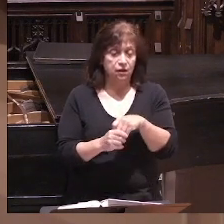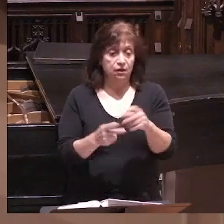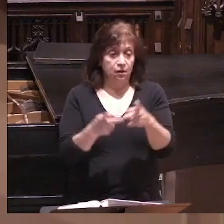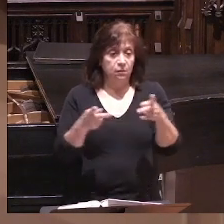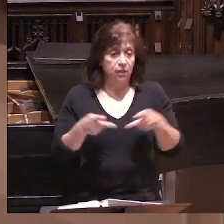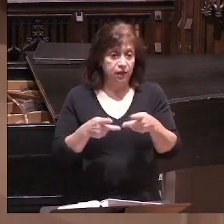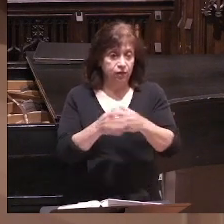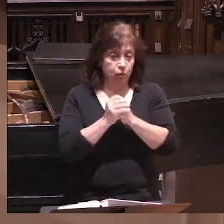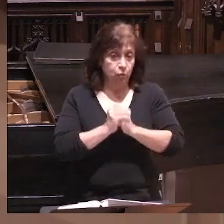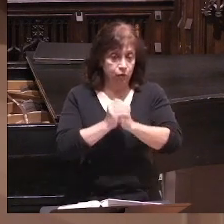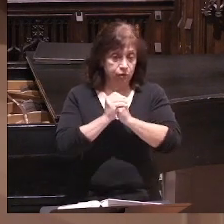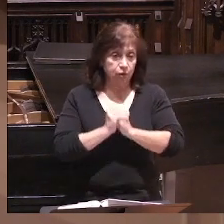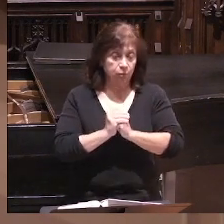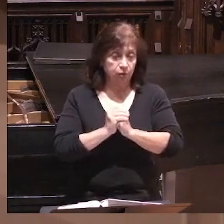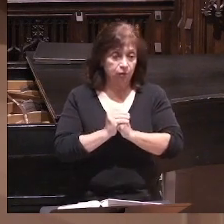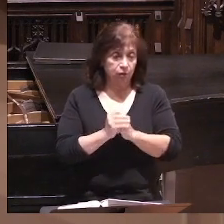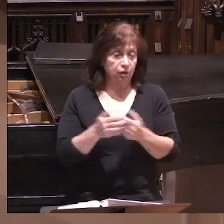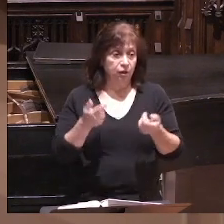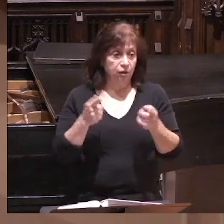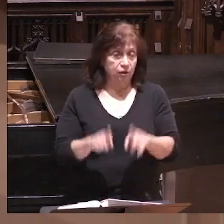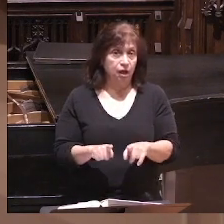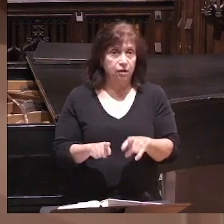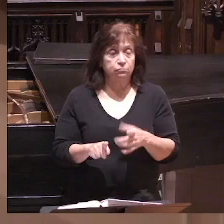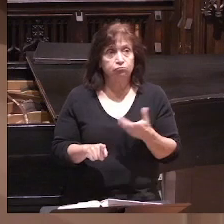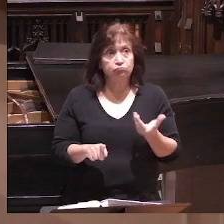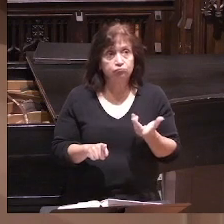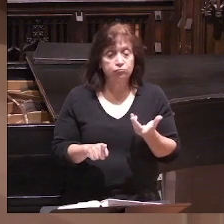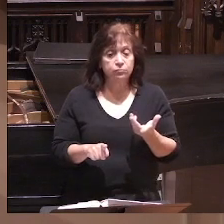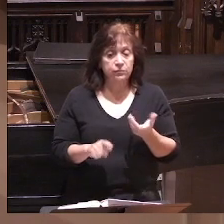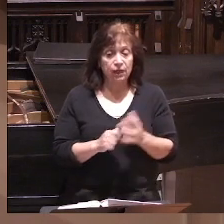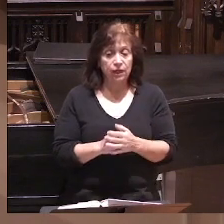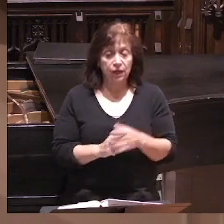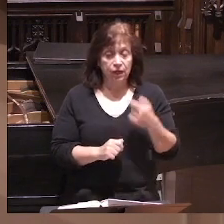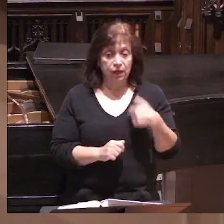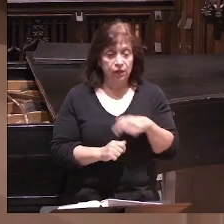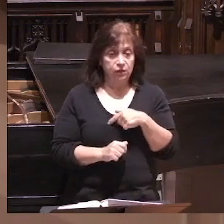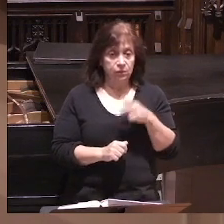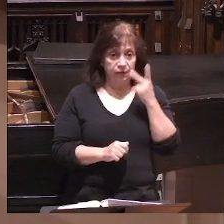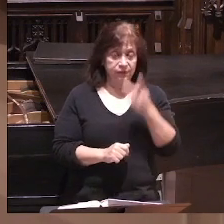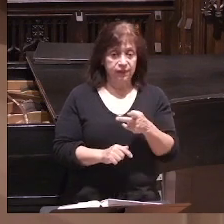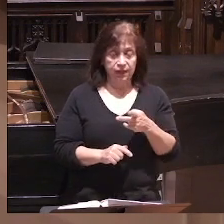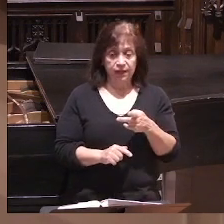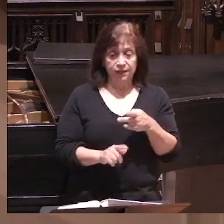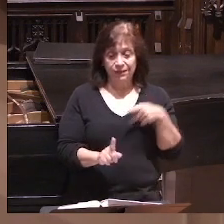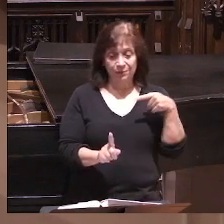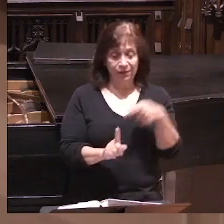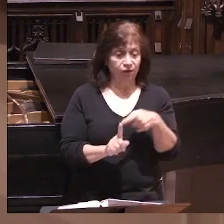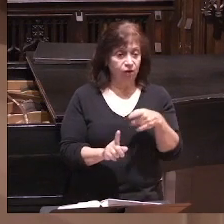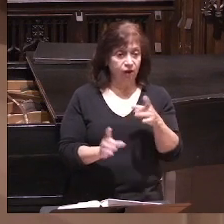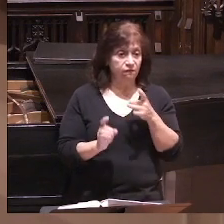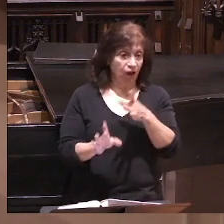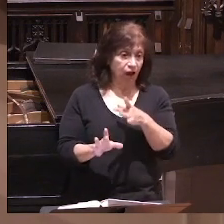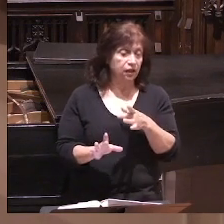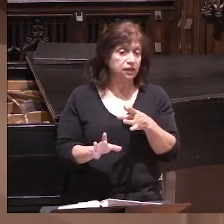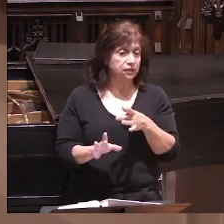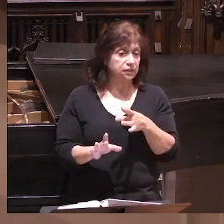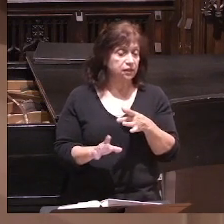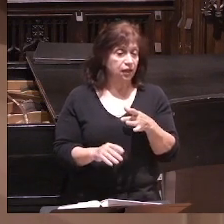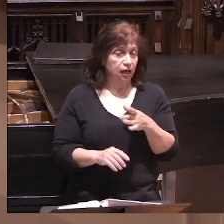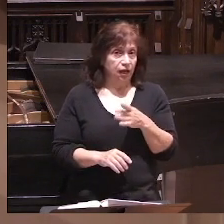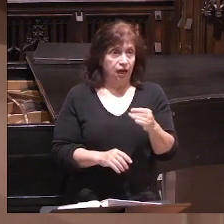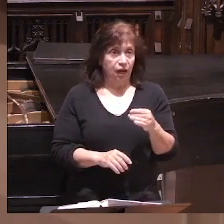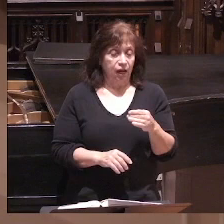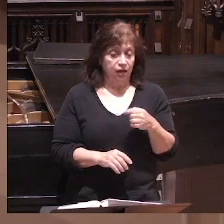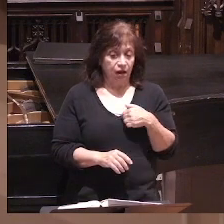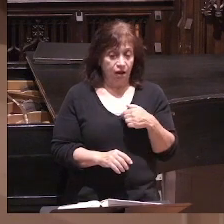of worship that, you know, has, as we see, been a target of violence and hate. And I'm